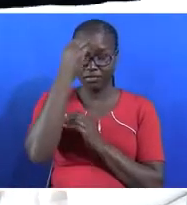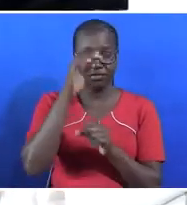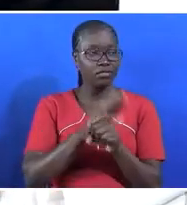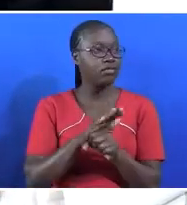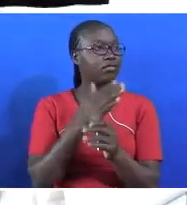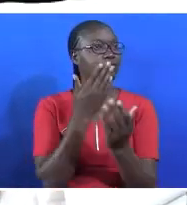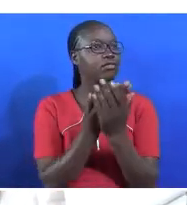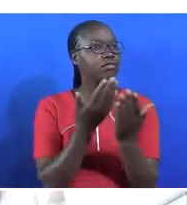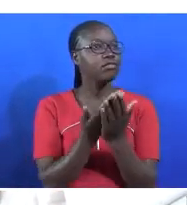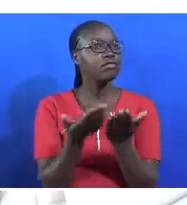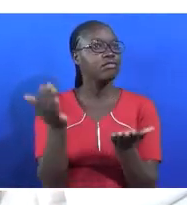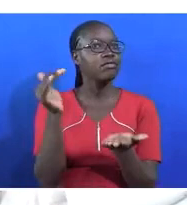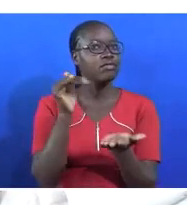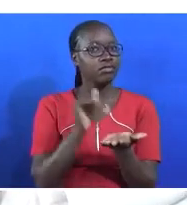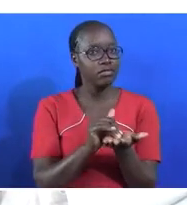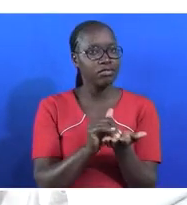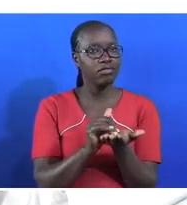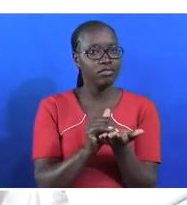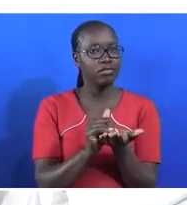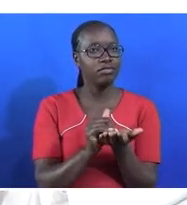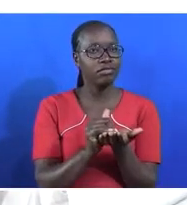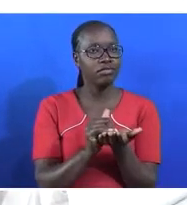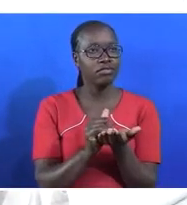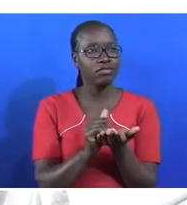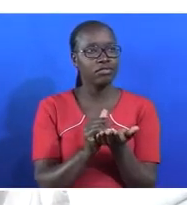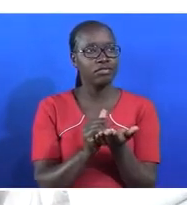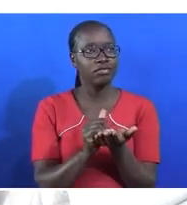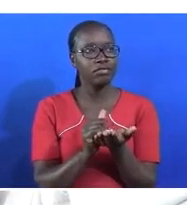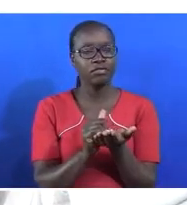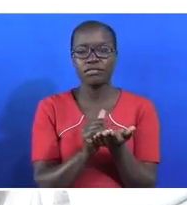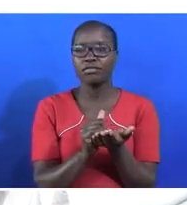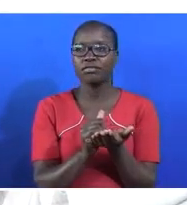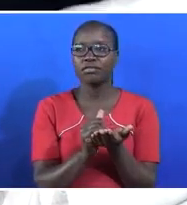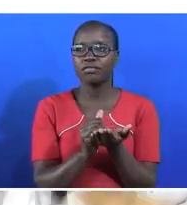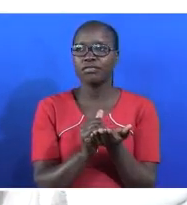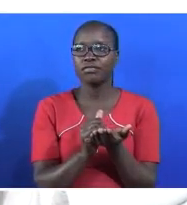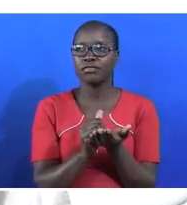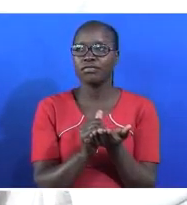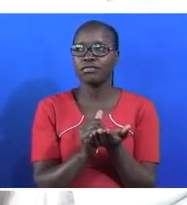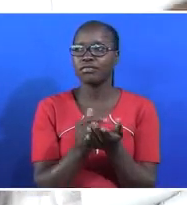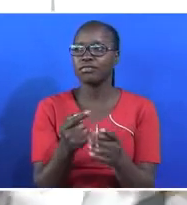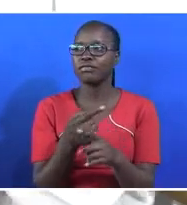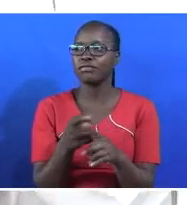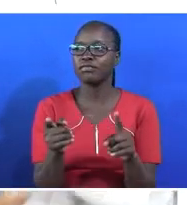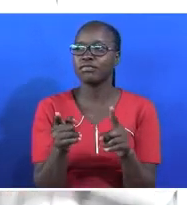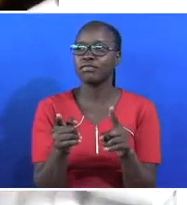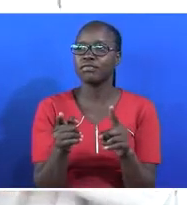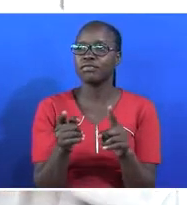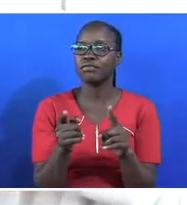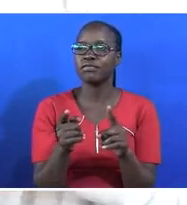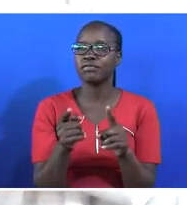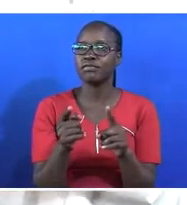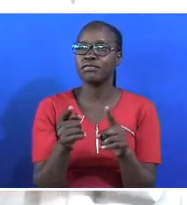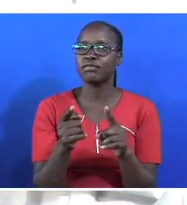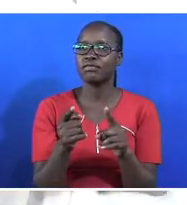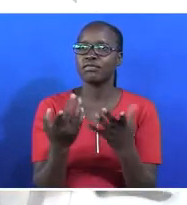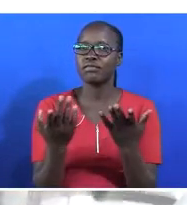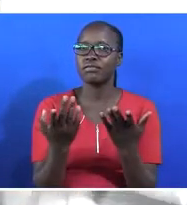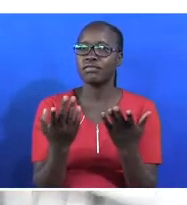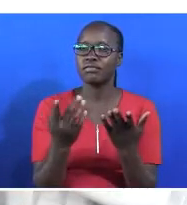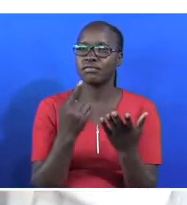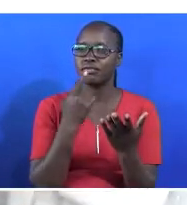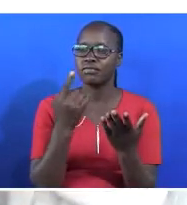an appeal. One mighty preacher of the yesteryear say that the only certain thing about this